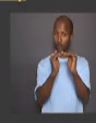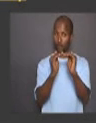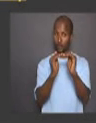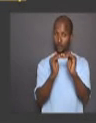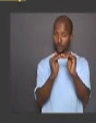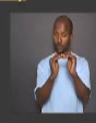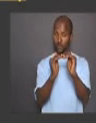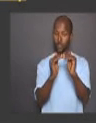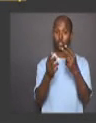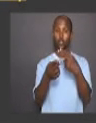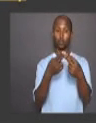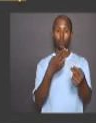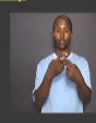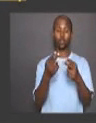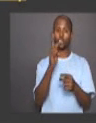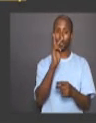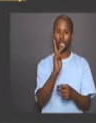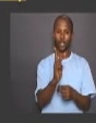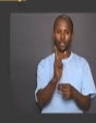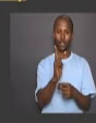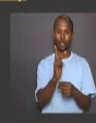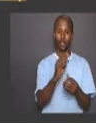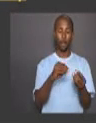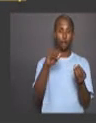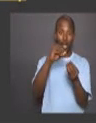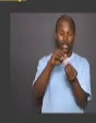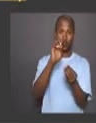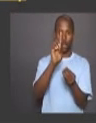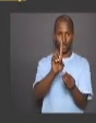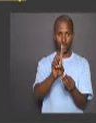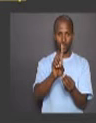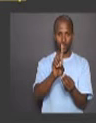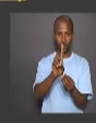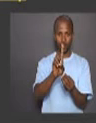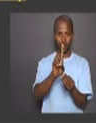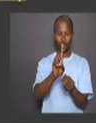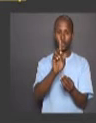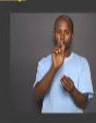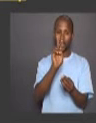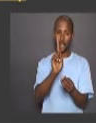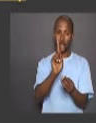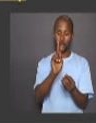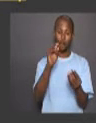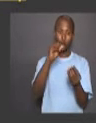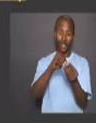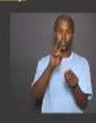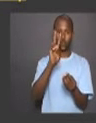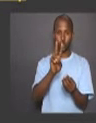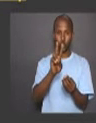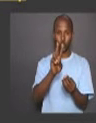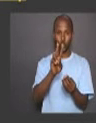This is equal to the product of k plus 1 and